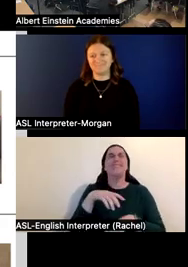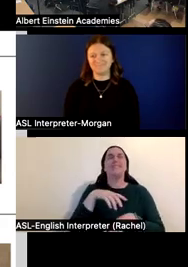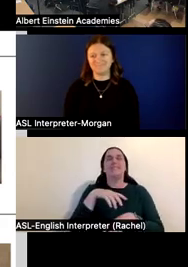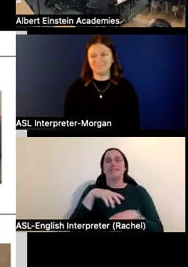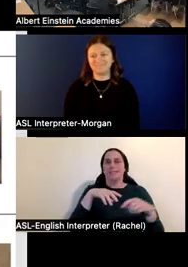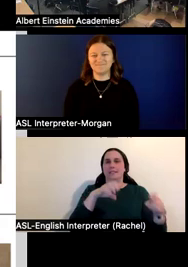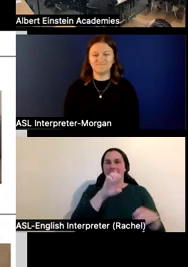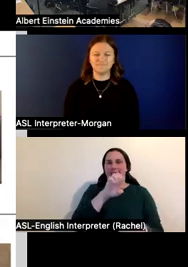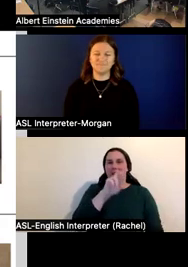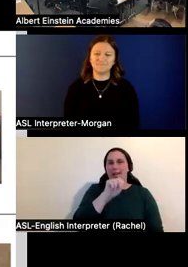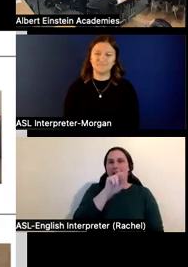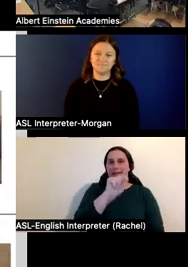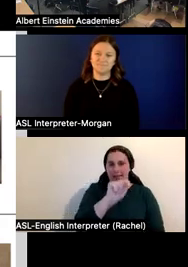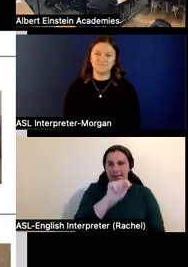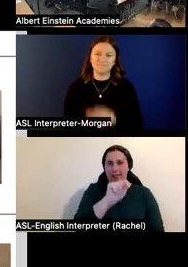Schul,